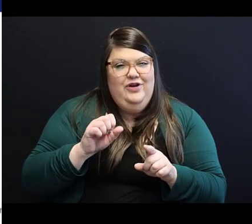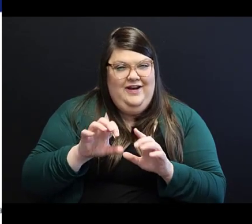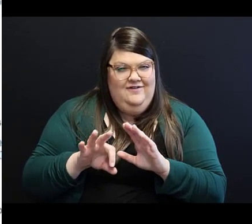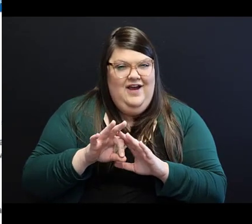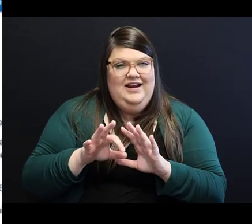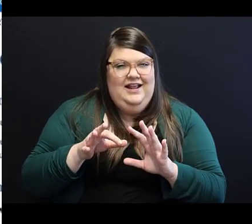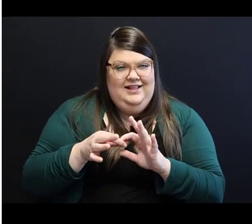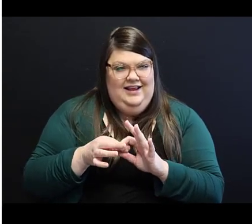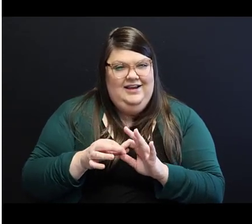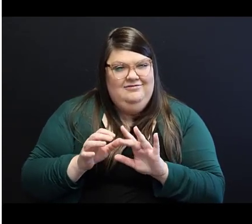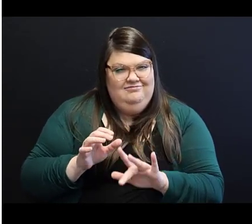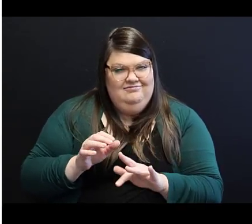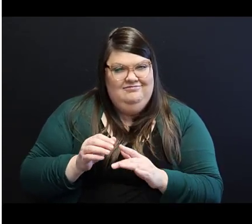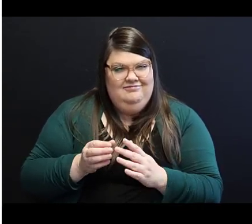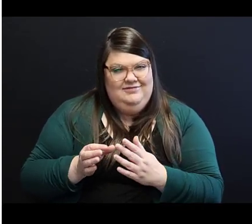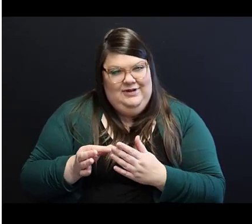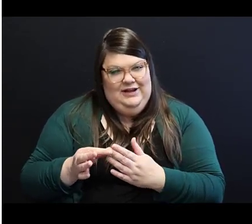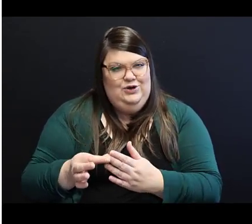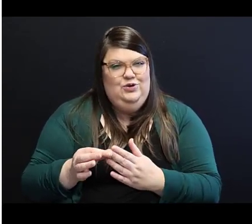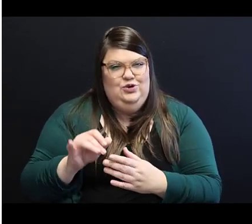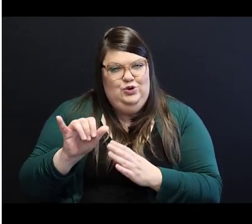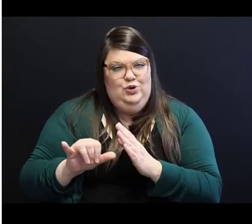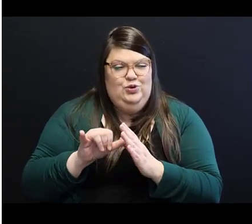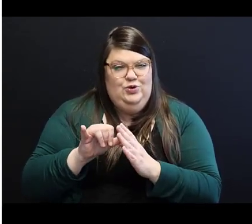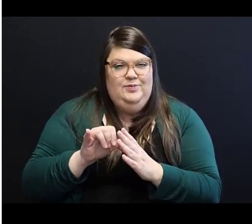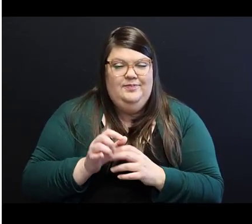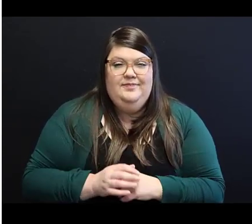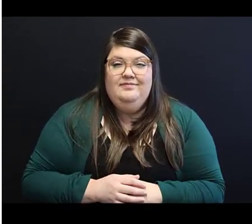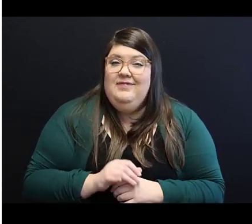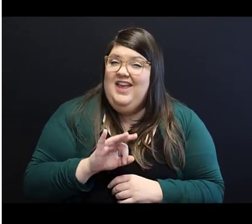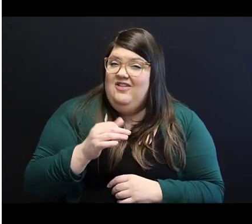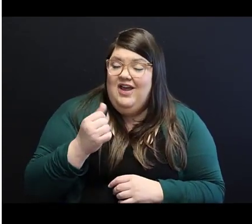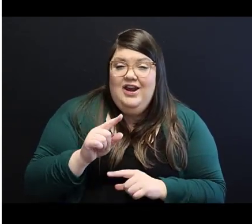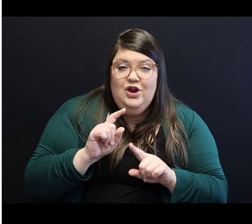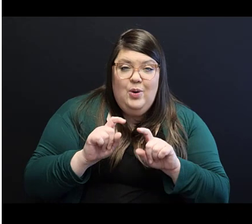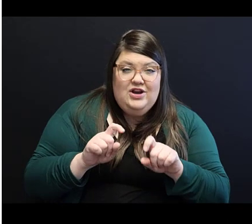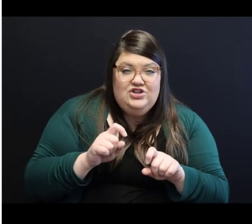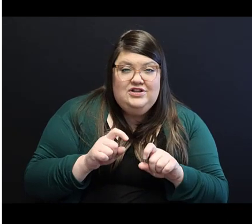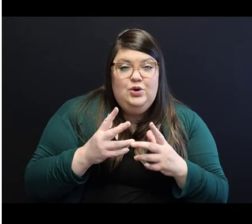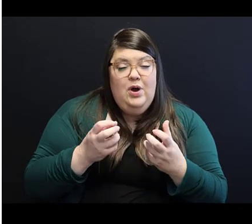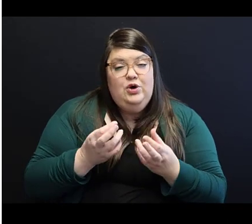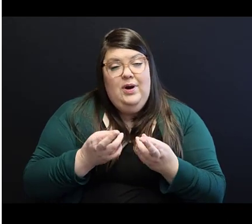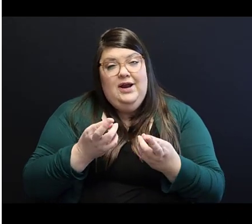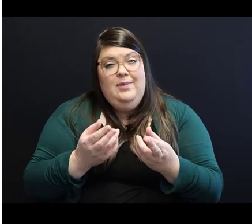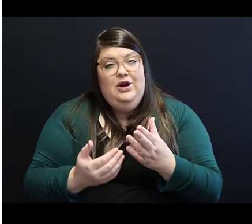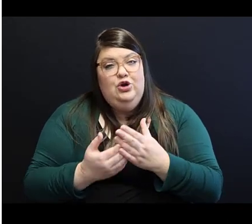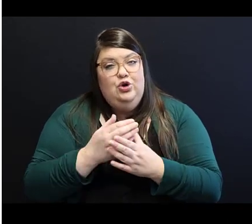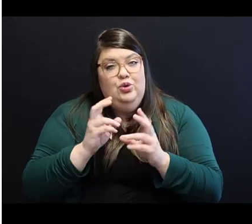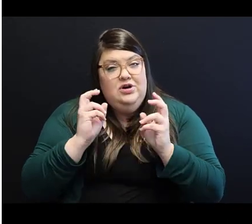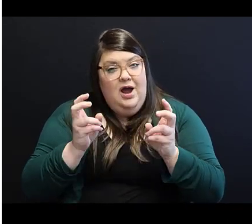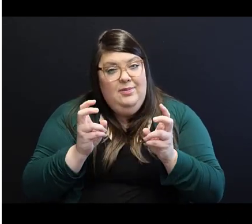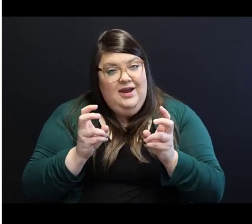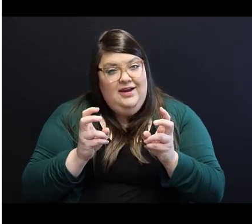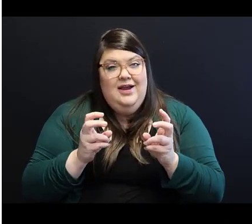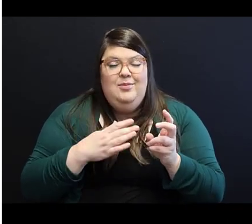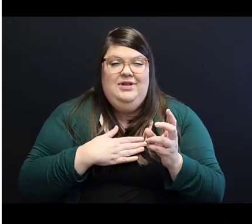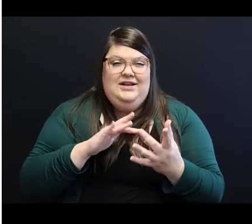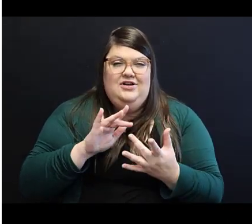channel. If you have any questions or would like to recommend a new topic for a curated list, please contact us